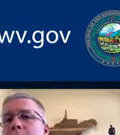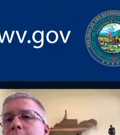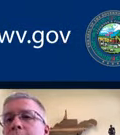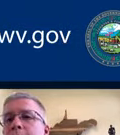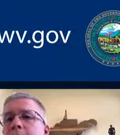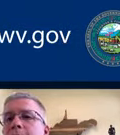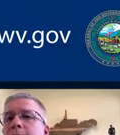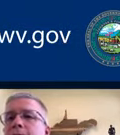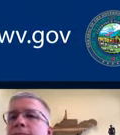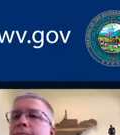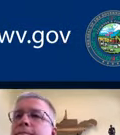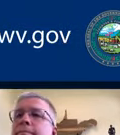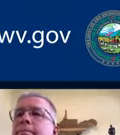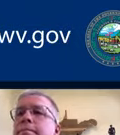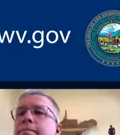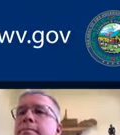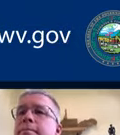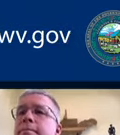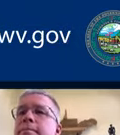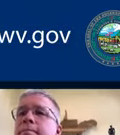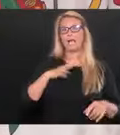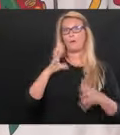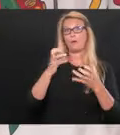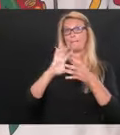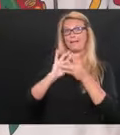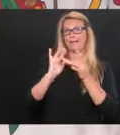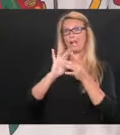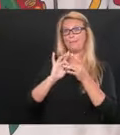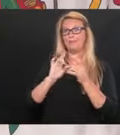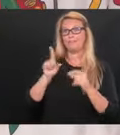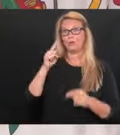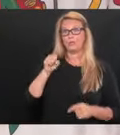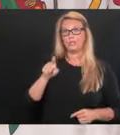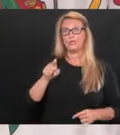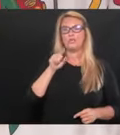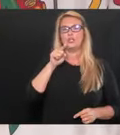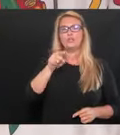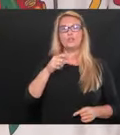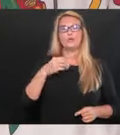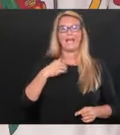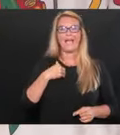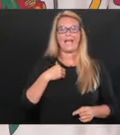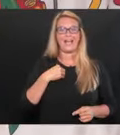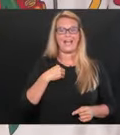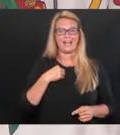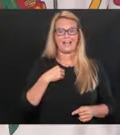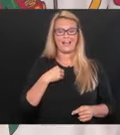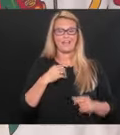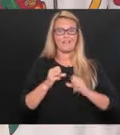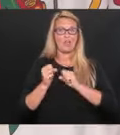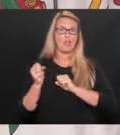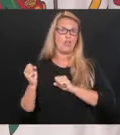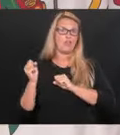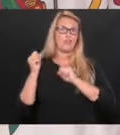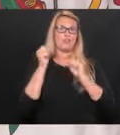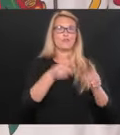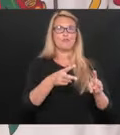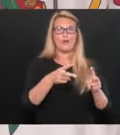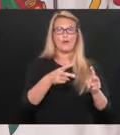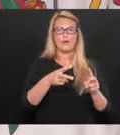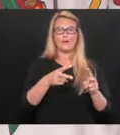you go, Paul, let me just make a comment. You have thrown a watermelon to General Hoyer, and he's standing